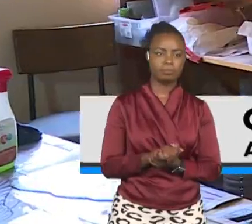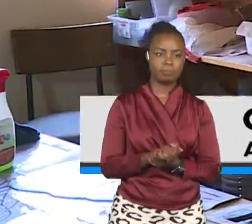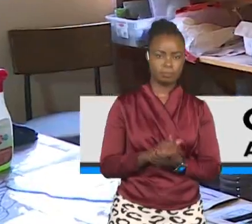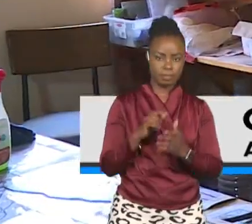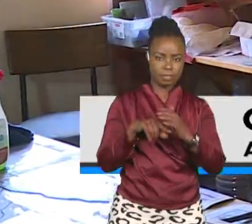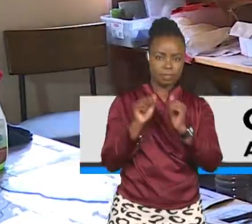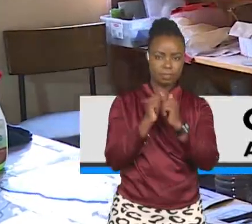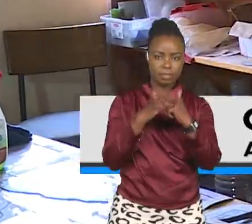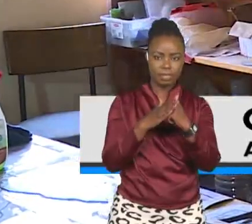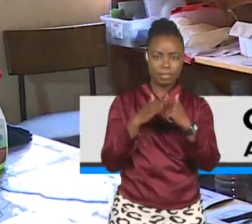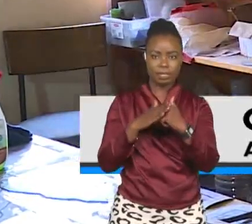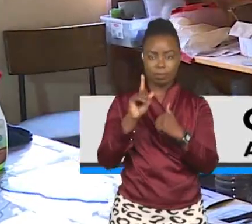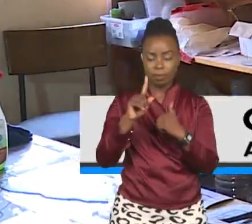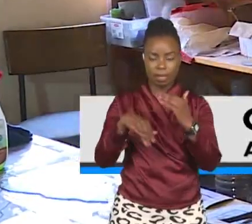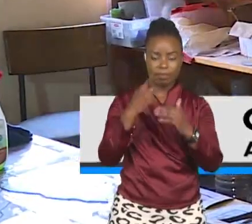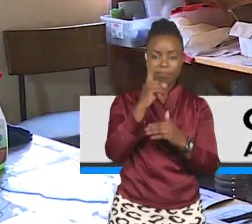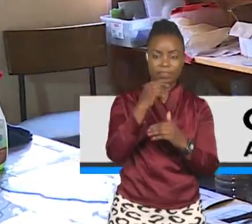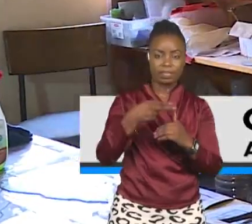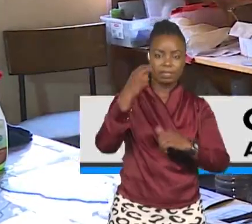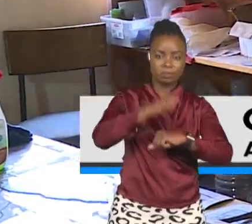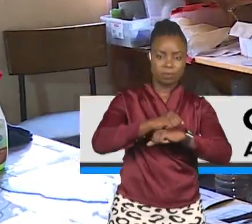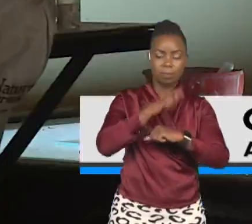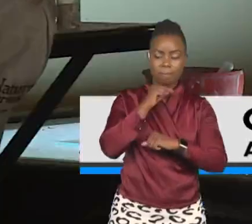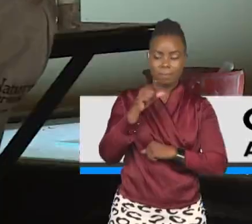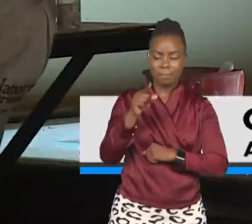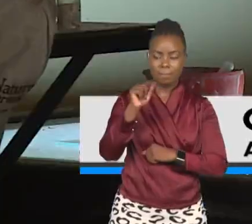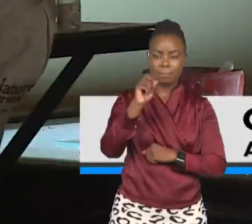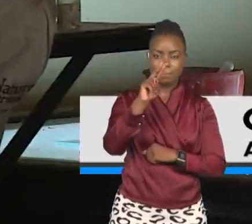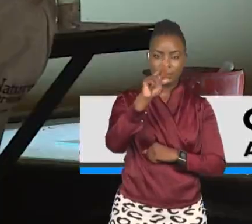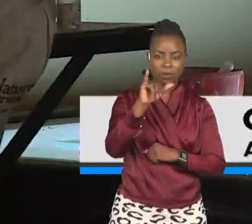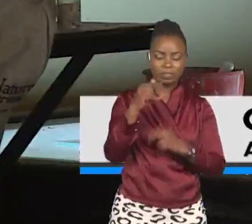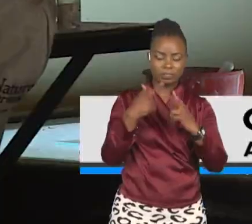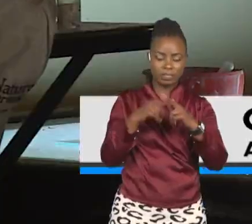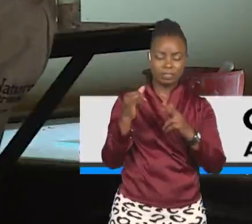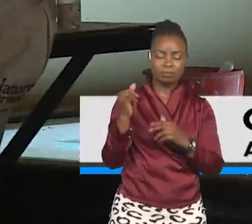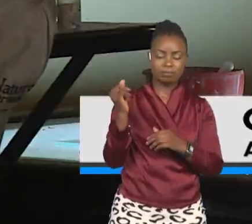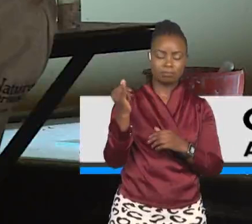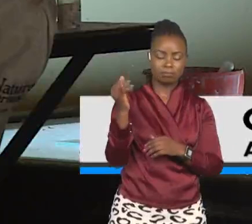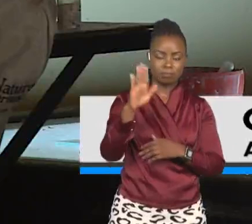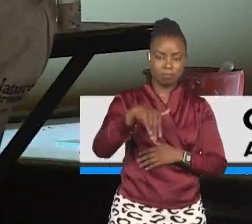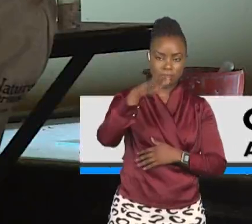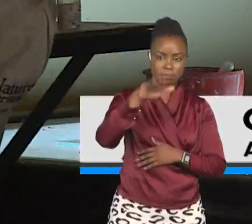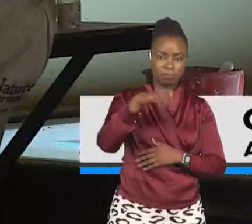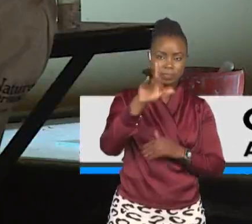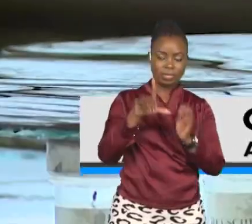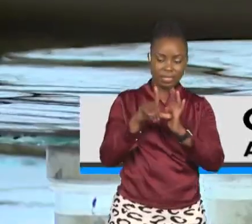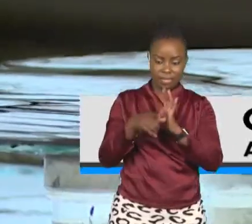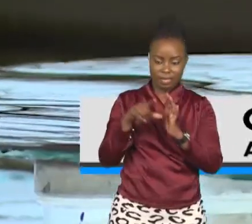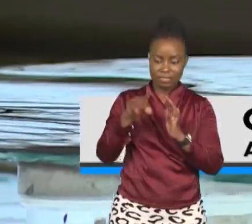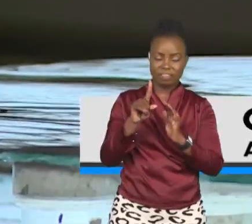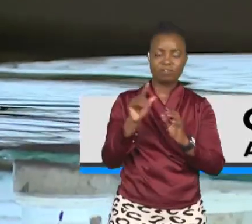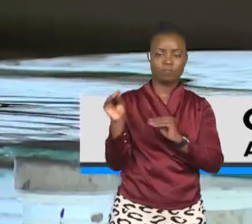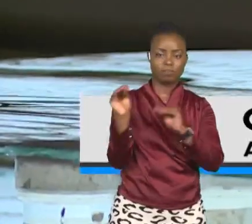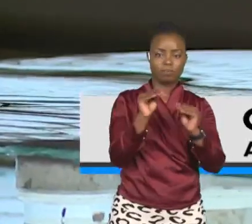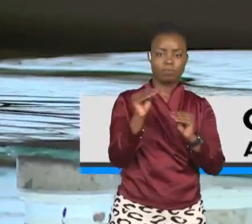In 1991, after completing high school, Tony Mugo started painting on canvas. Later, though, he'd move to glass